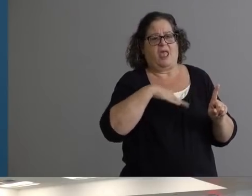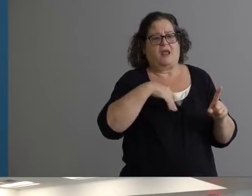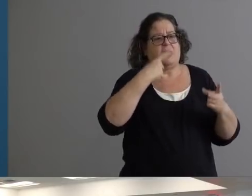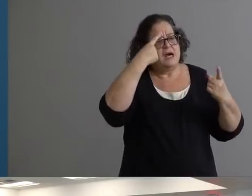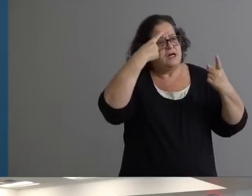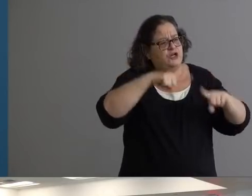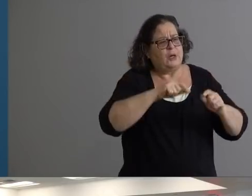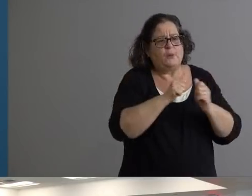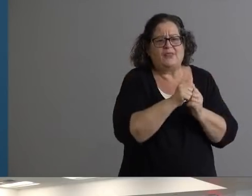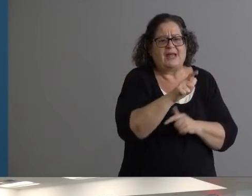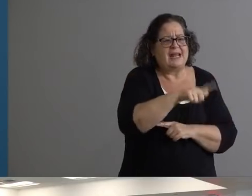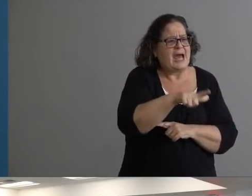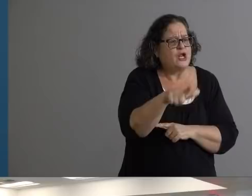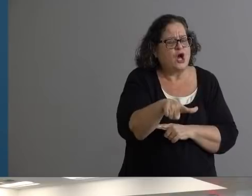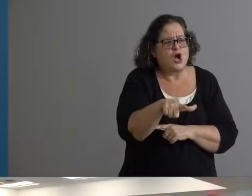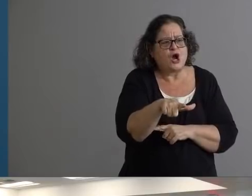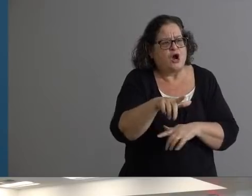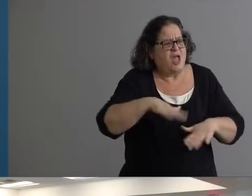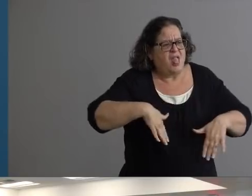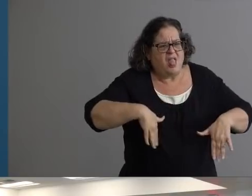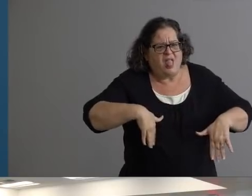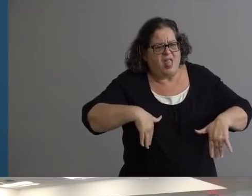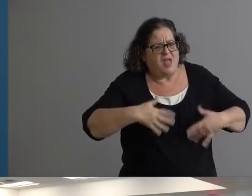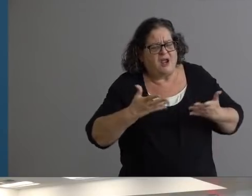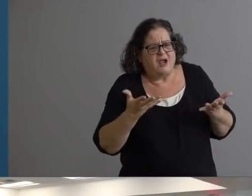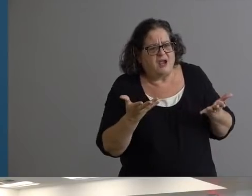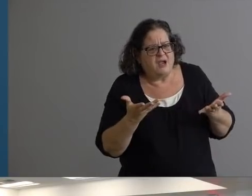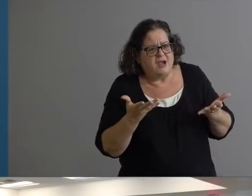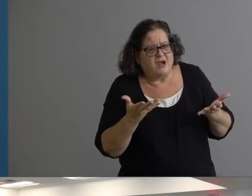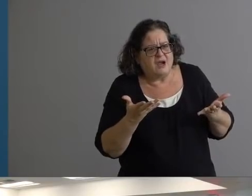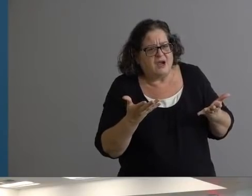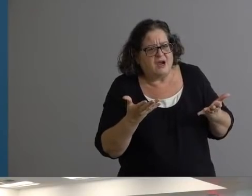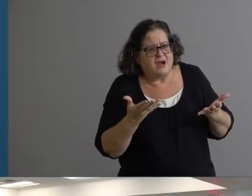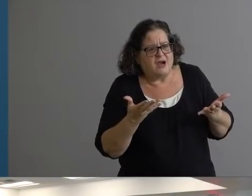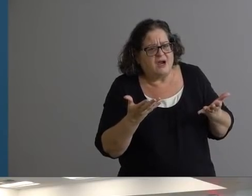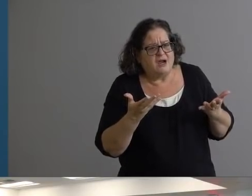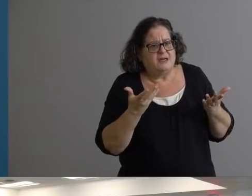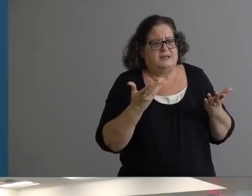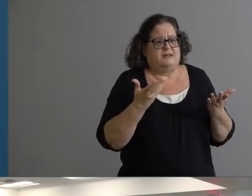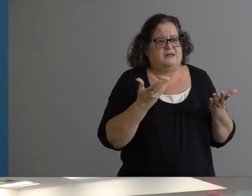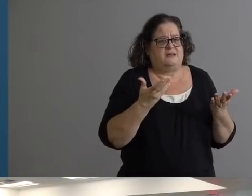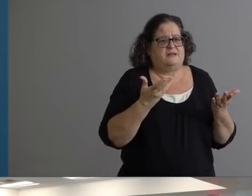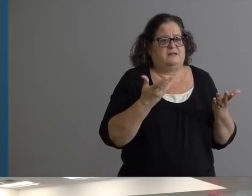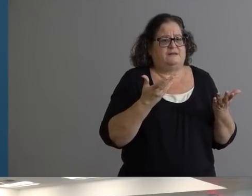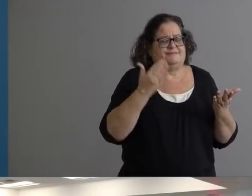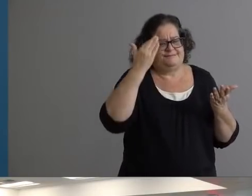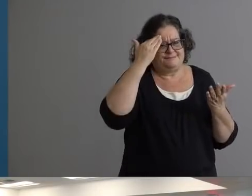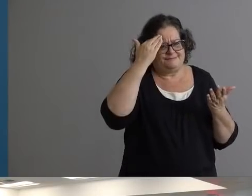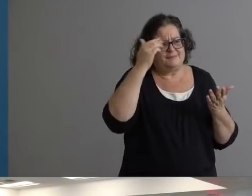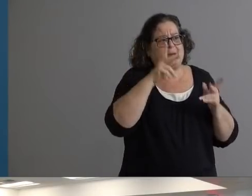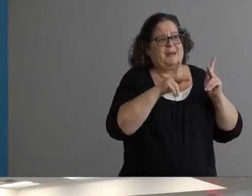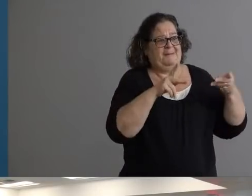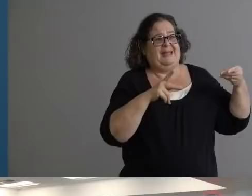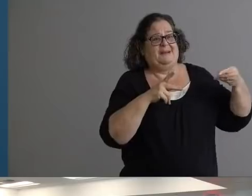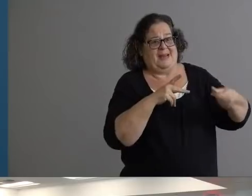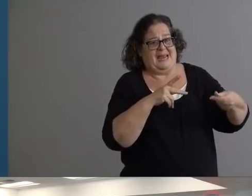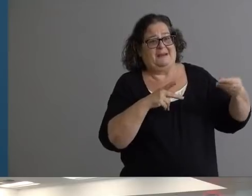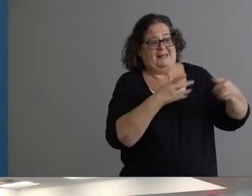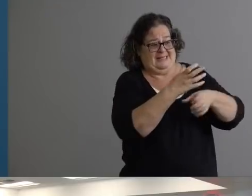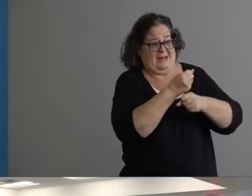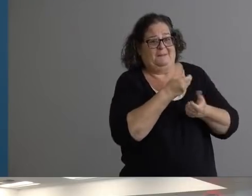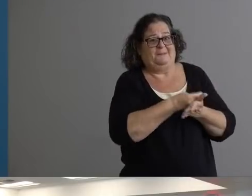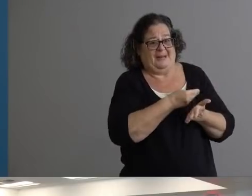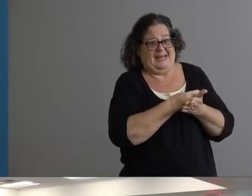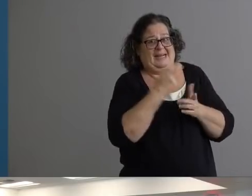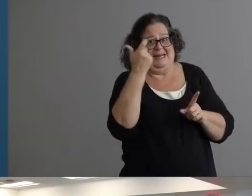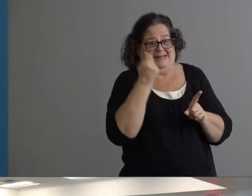receiving part of this $5.7 billion have been remitting it in rent payments, and we want to get a handle on